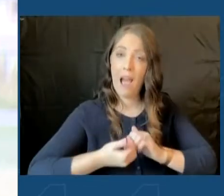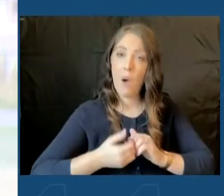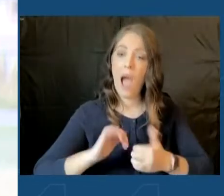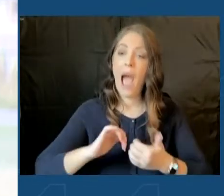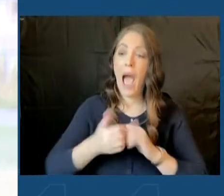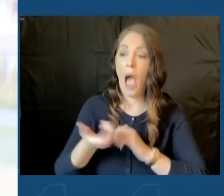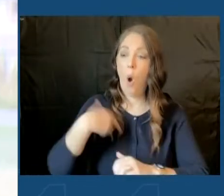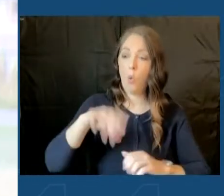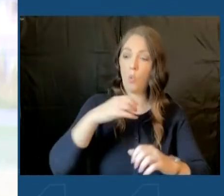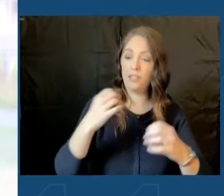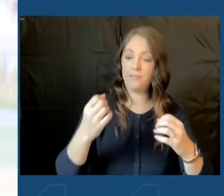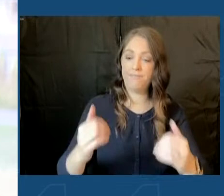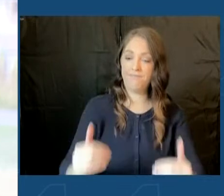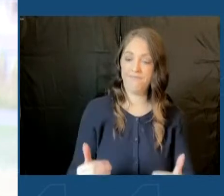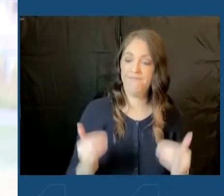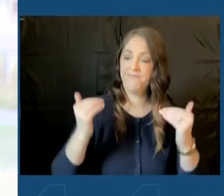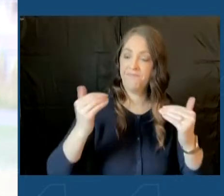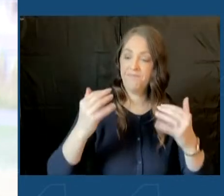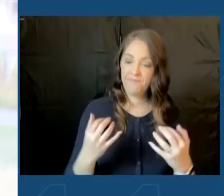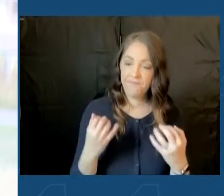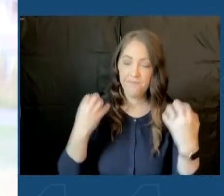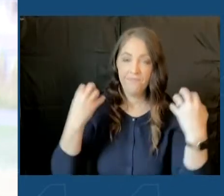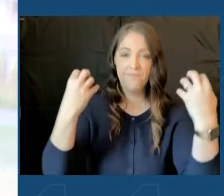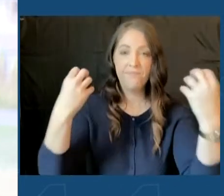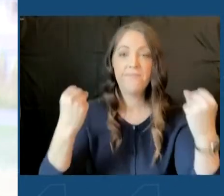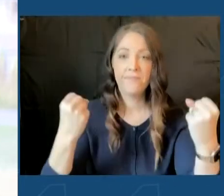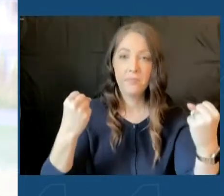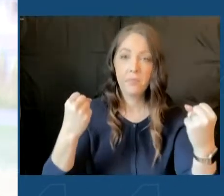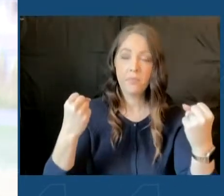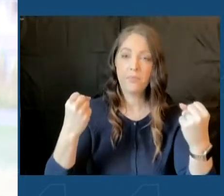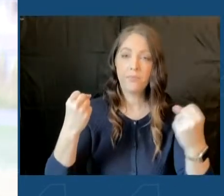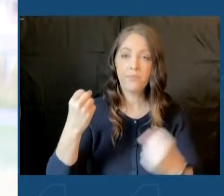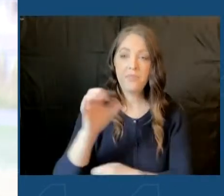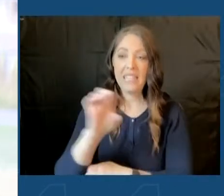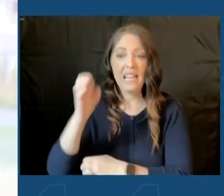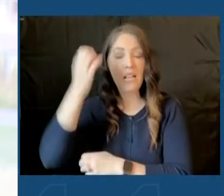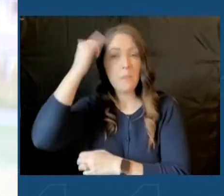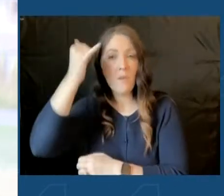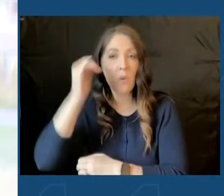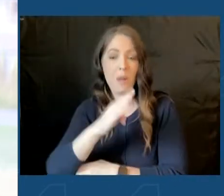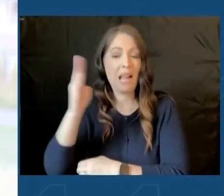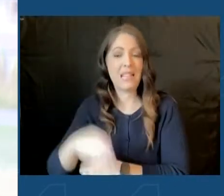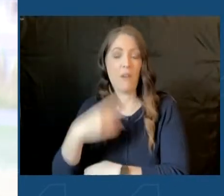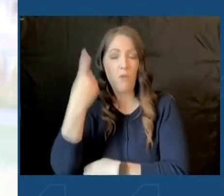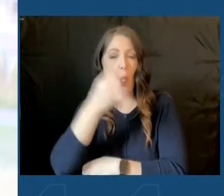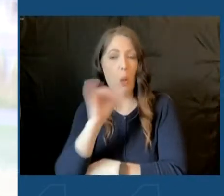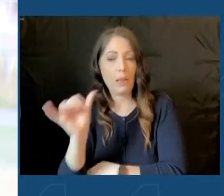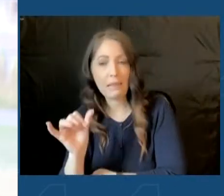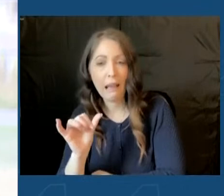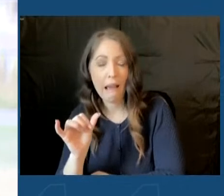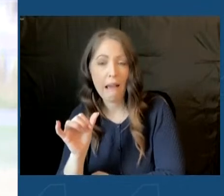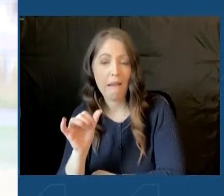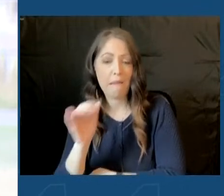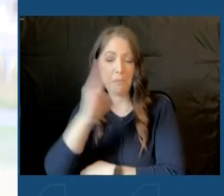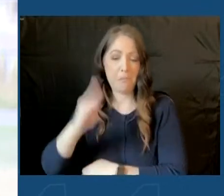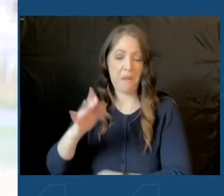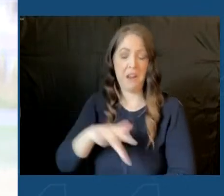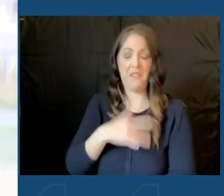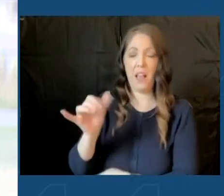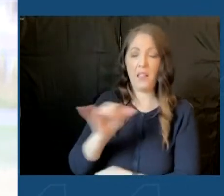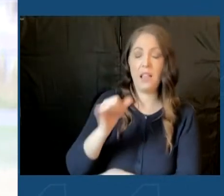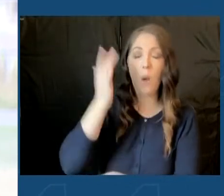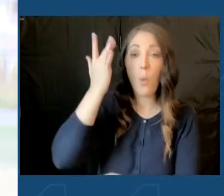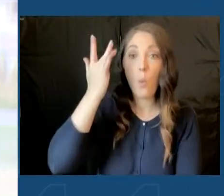horrific shooting, and how East Buffalo will never again look or feel the same, because it's going to have that sense of